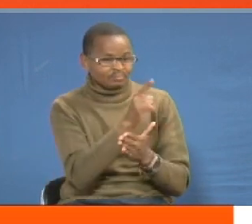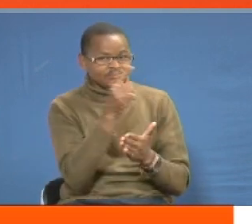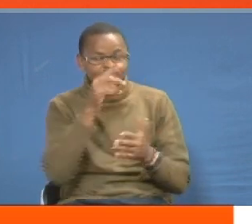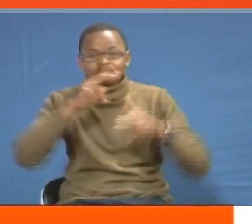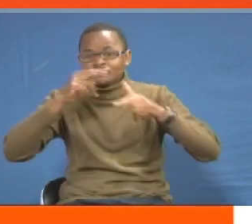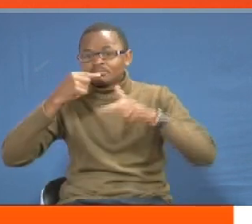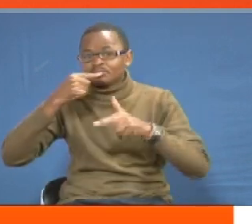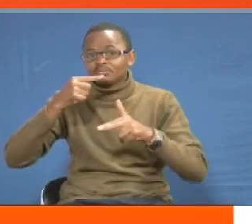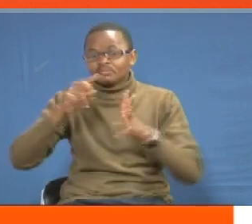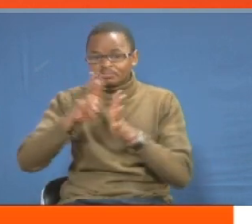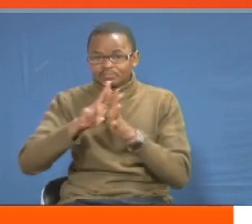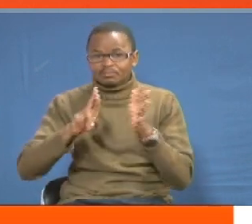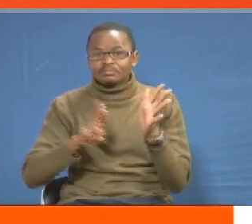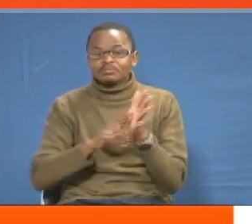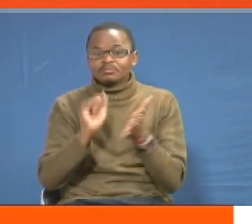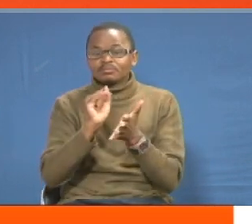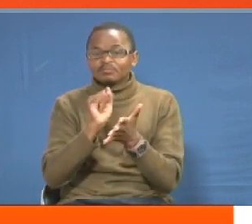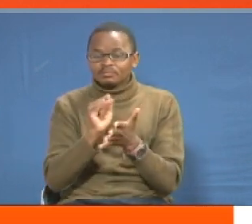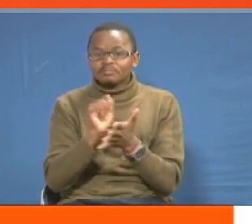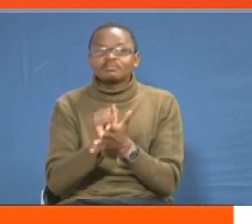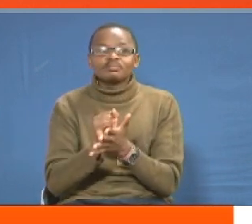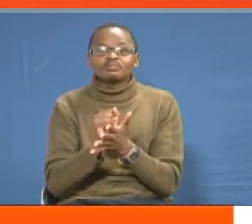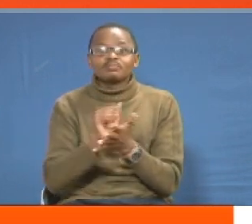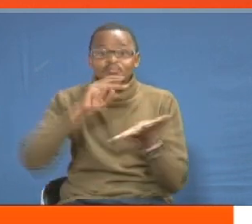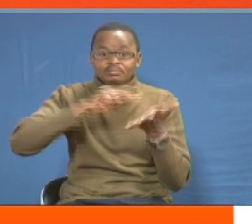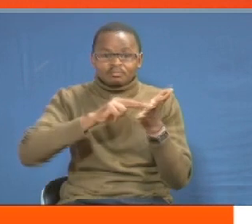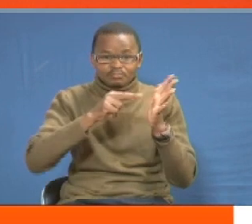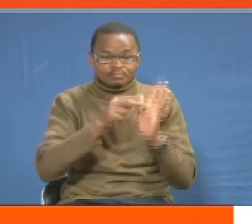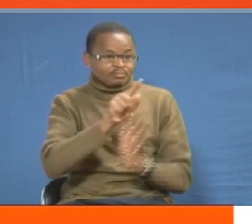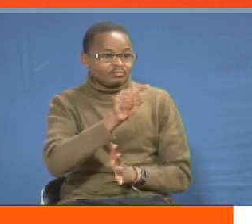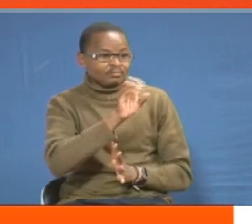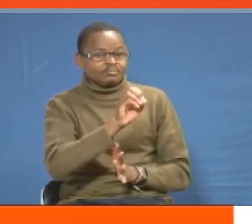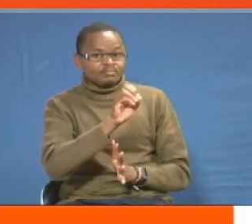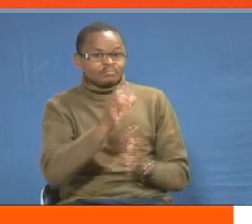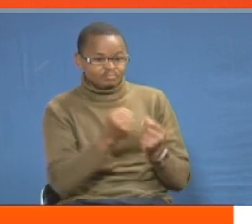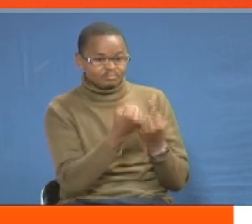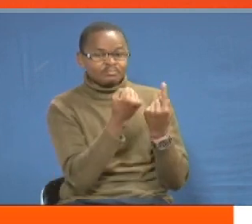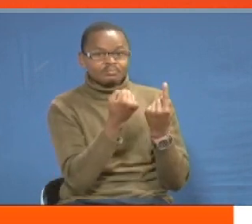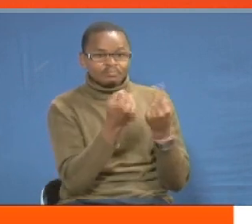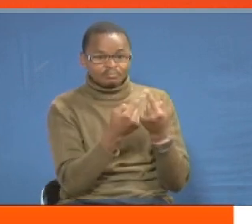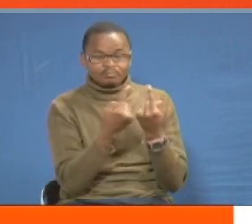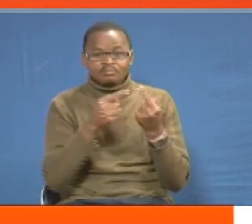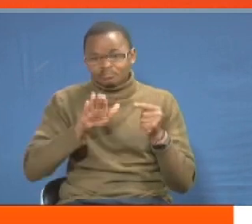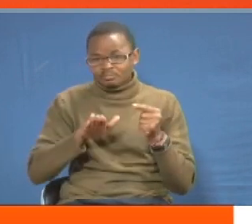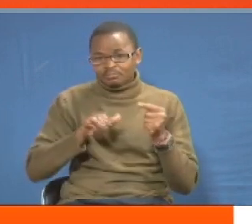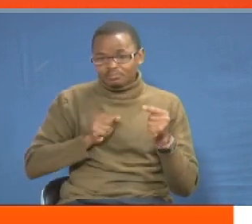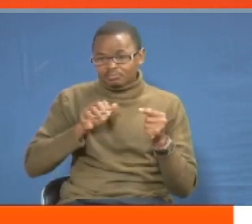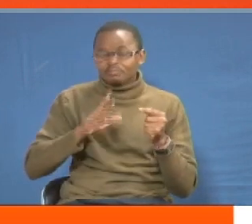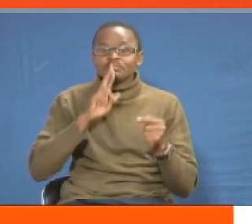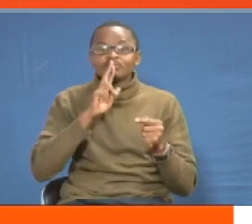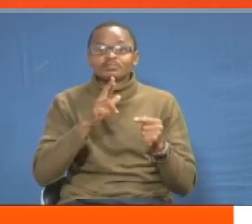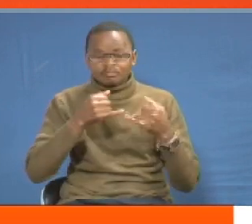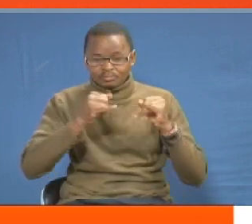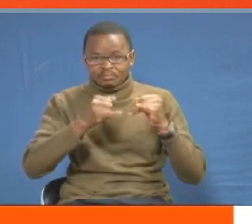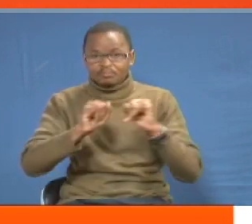that have been set in the legislations that are meant to tackle violence against women and girls